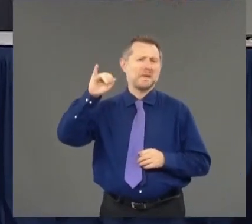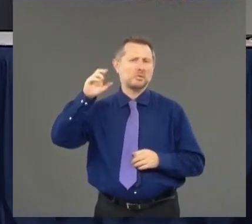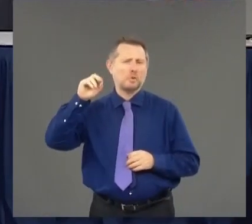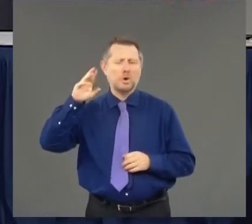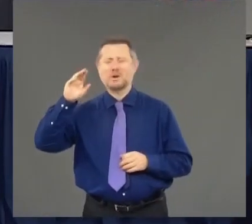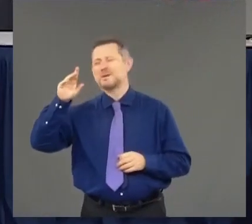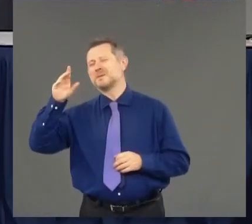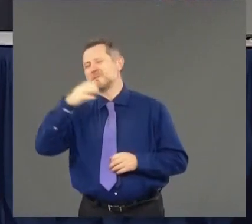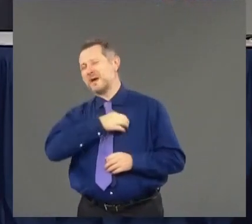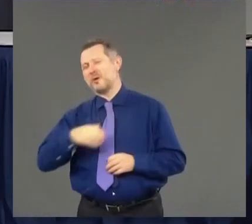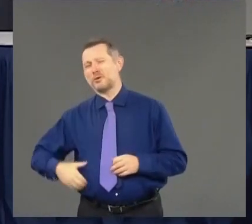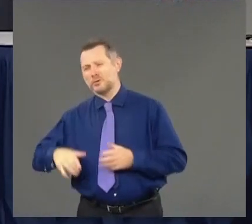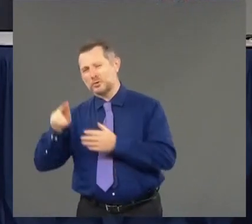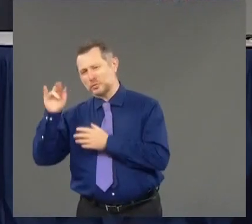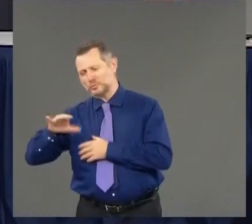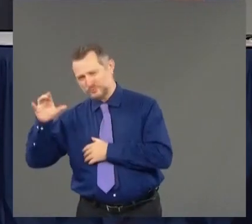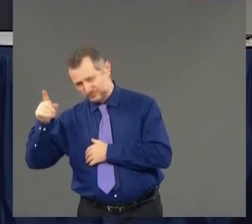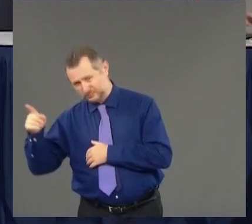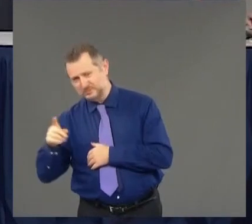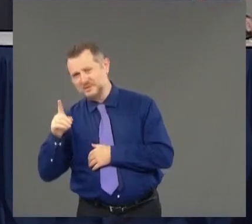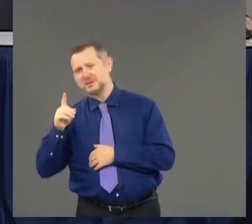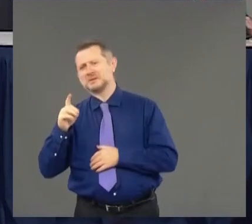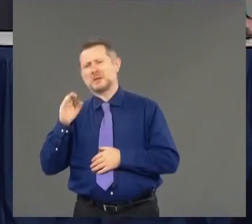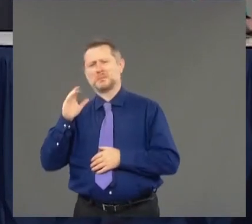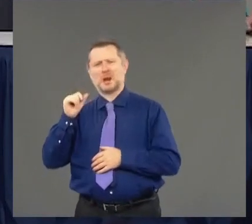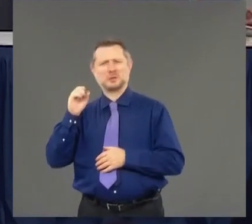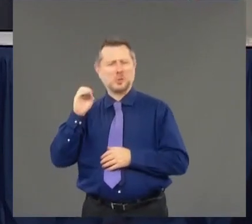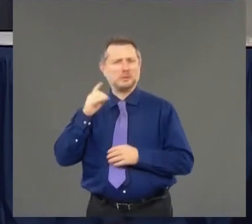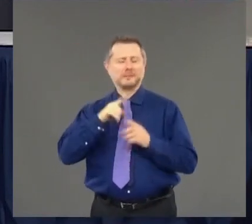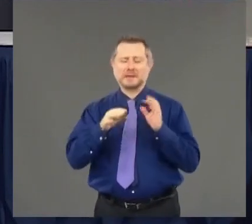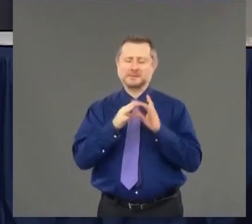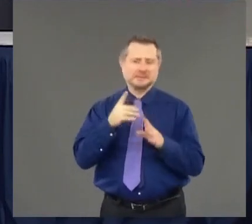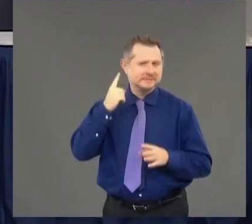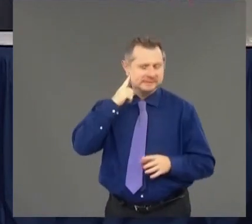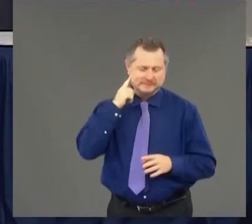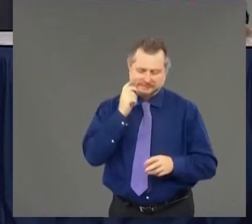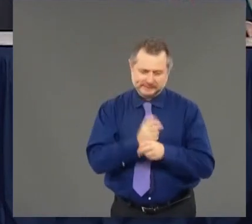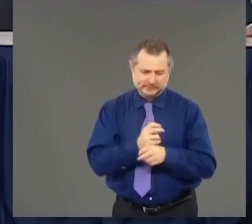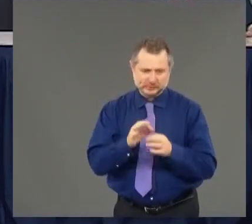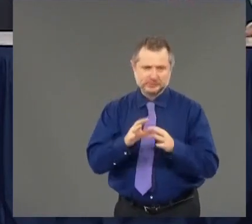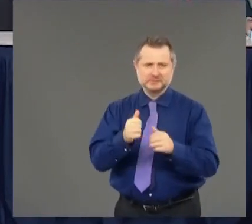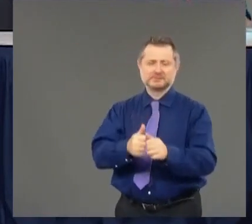know President Trump is not going to help. And it reminds me of the plea